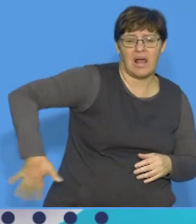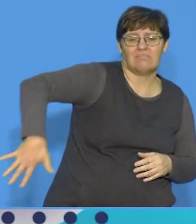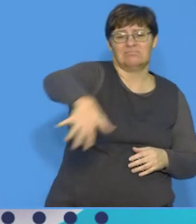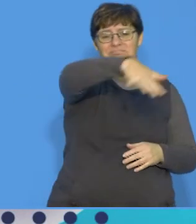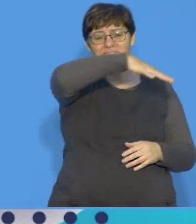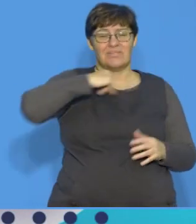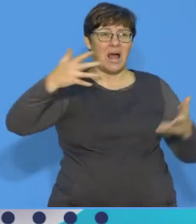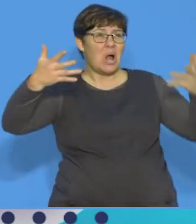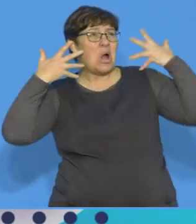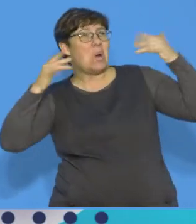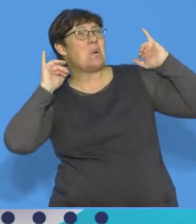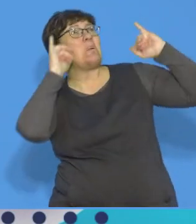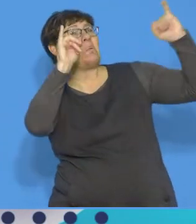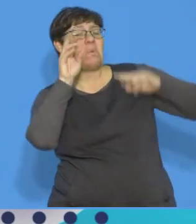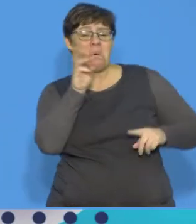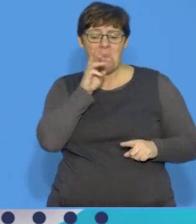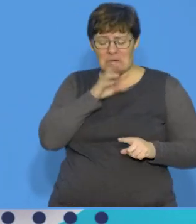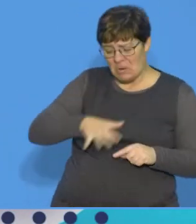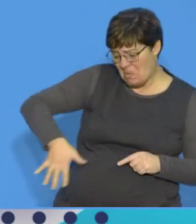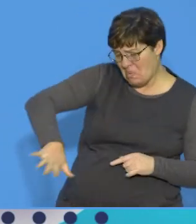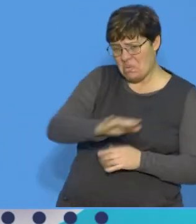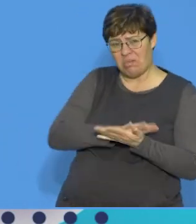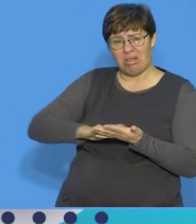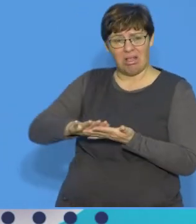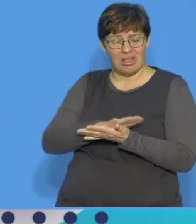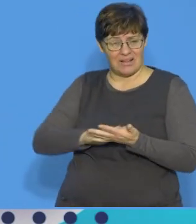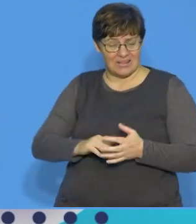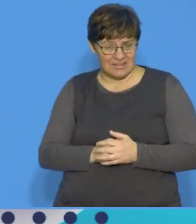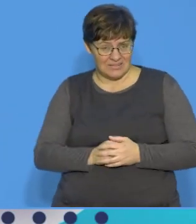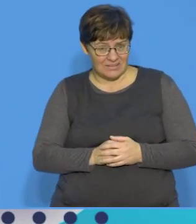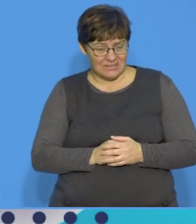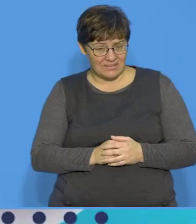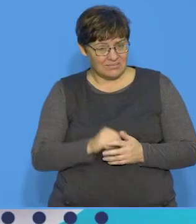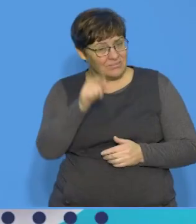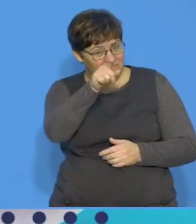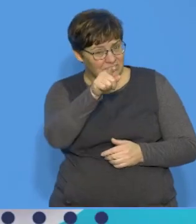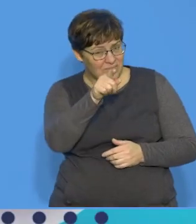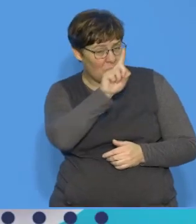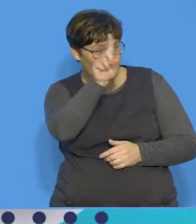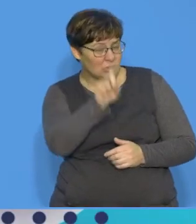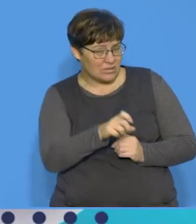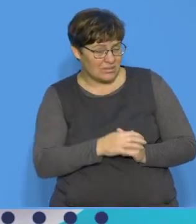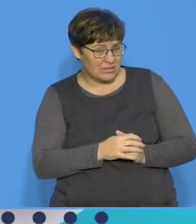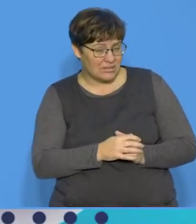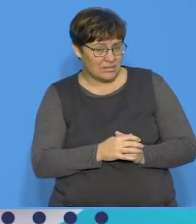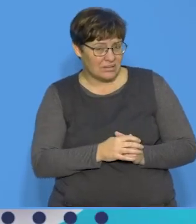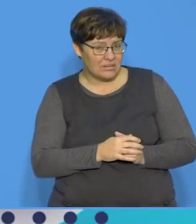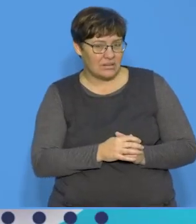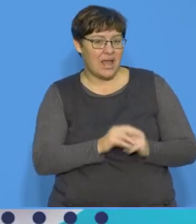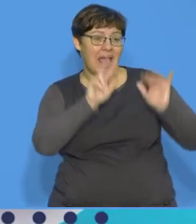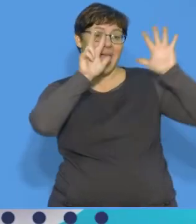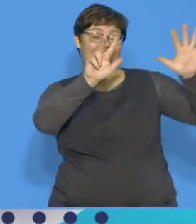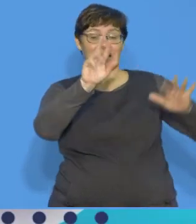atmosphere. And so the question I want to leave you with today, should we celebrate the day